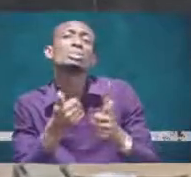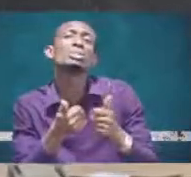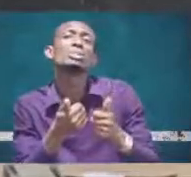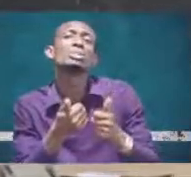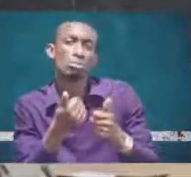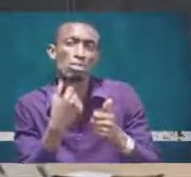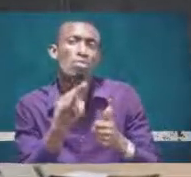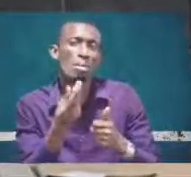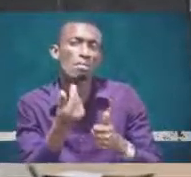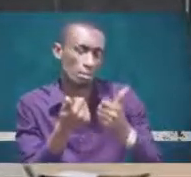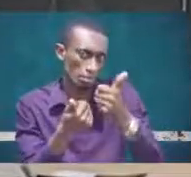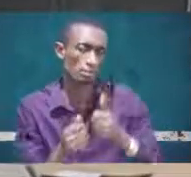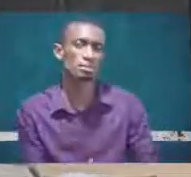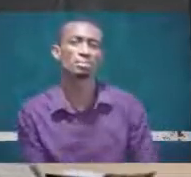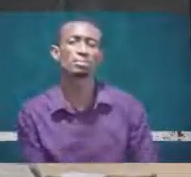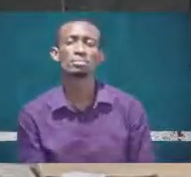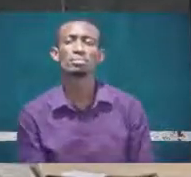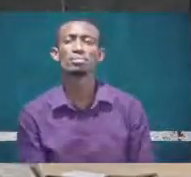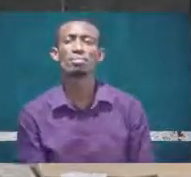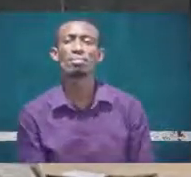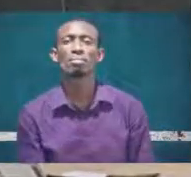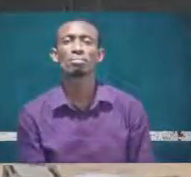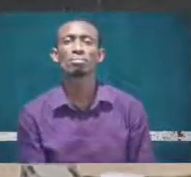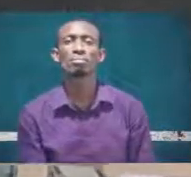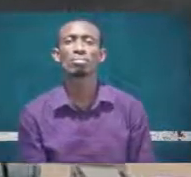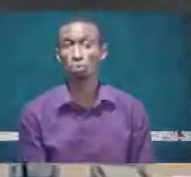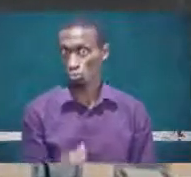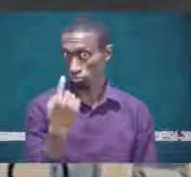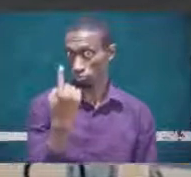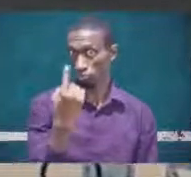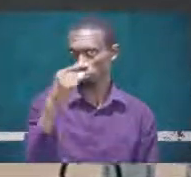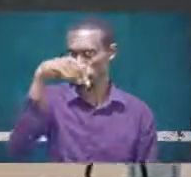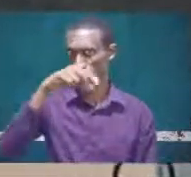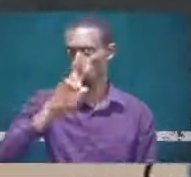order to act as good money? And one of the qualities,